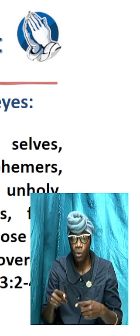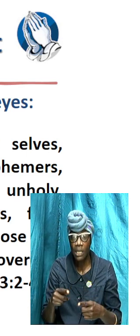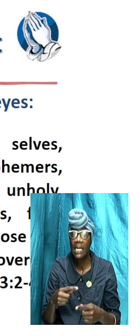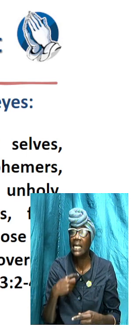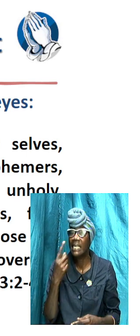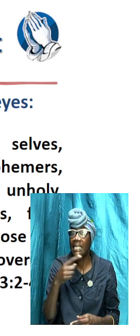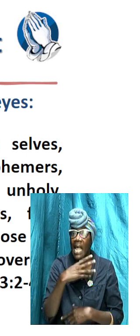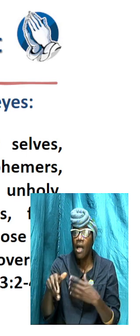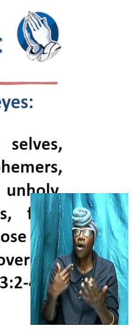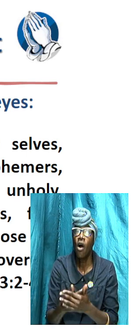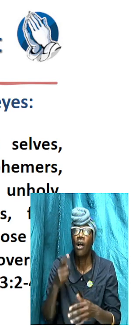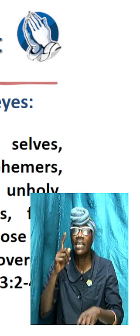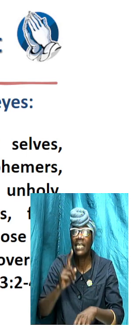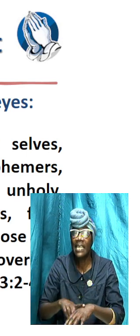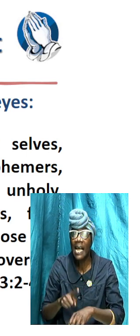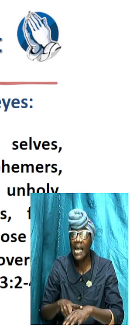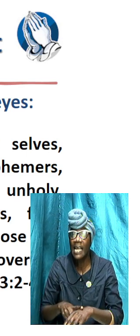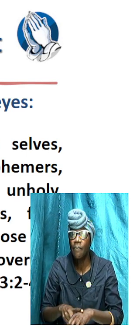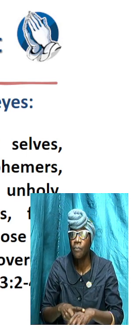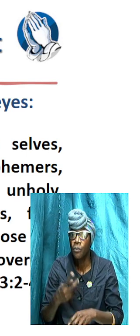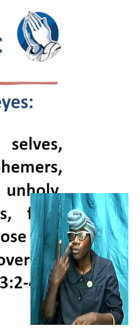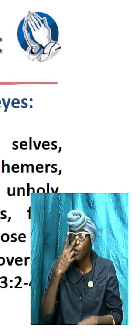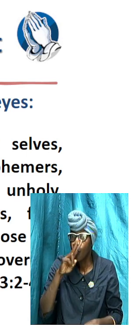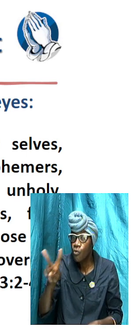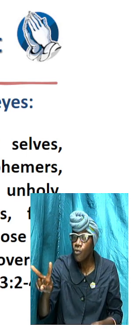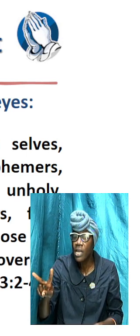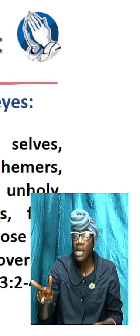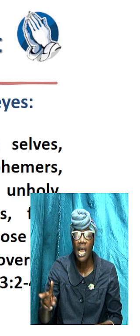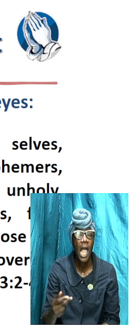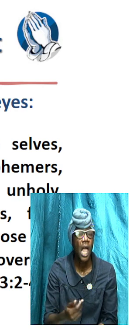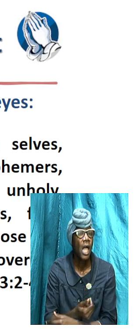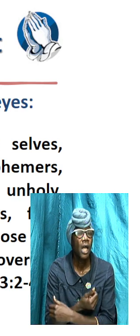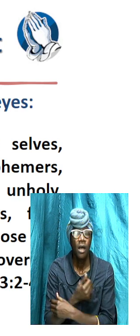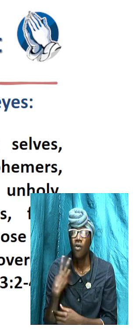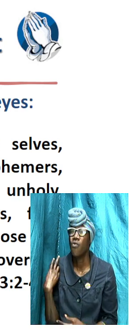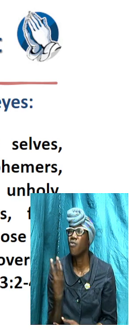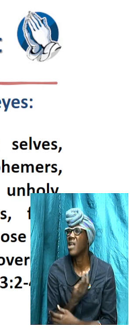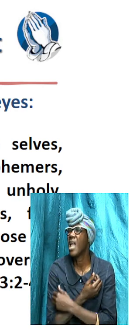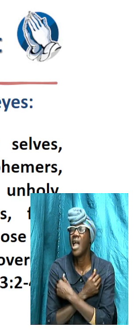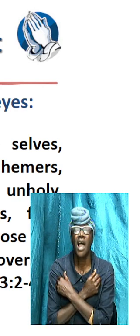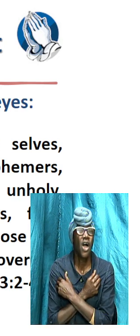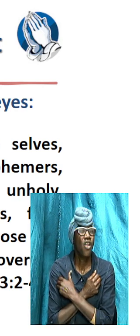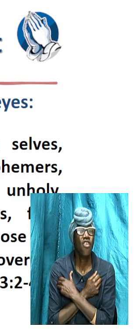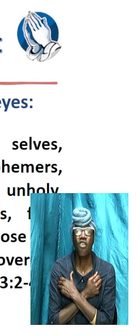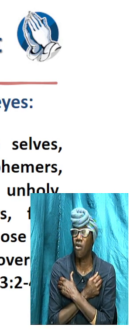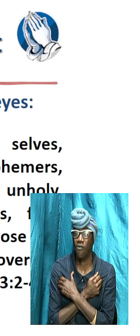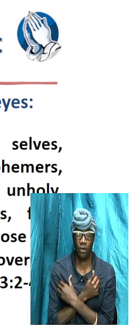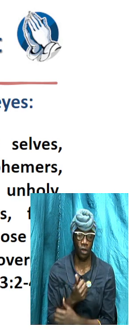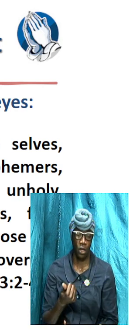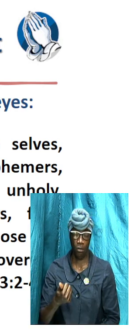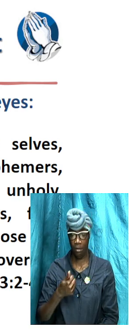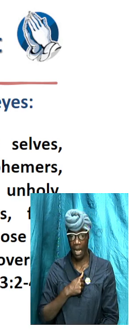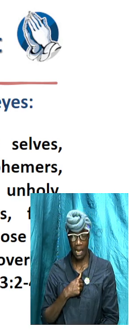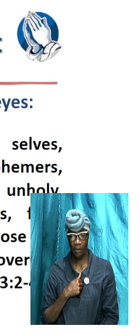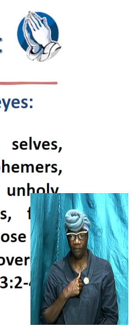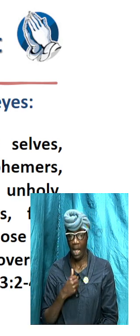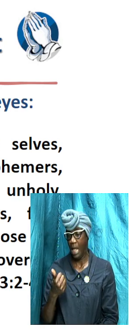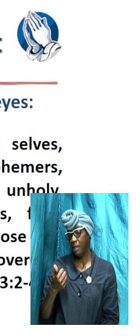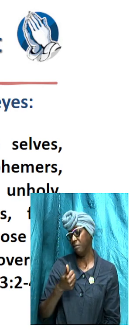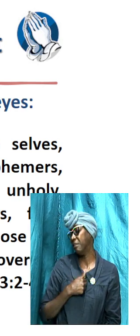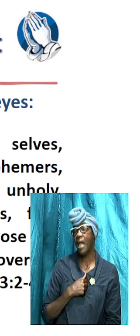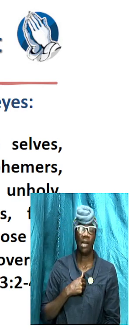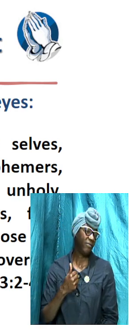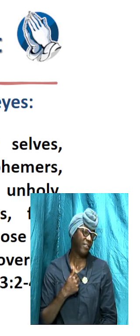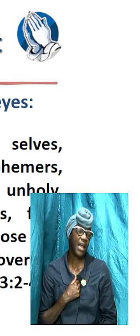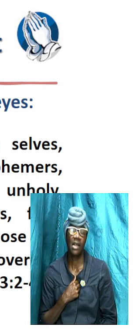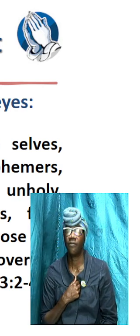the time, even in Bible study, that we really have become lovers of our own selves. All people talk about now is themselves. All